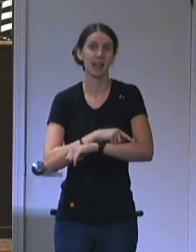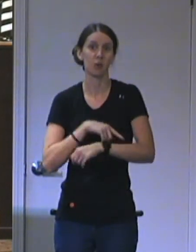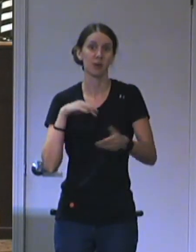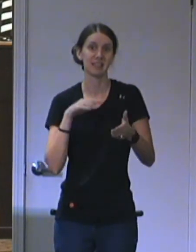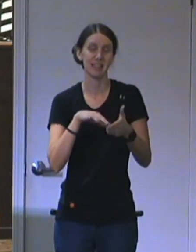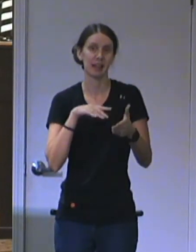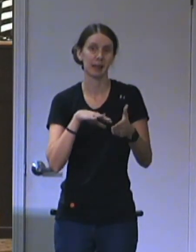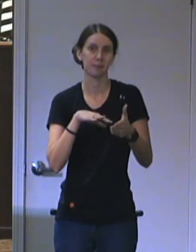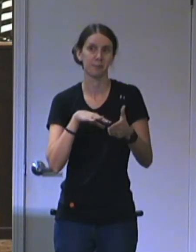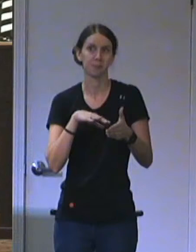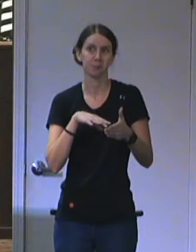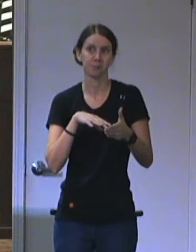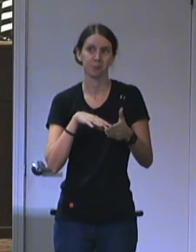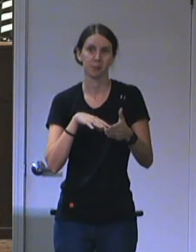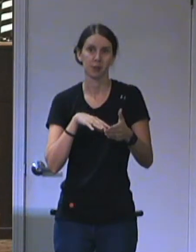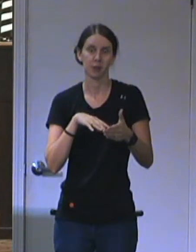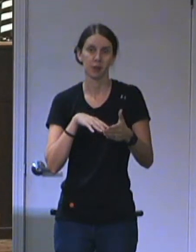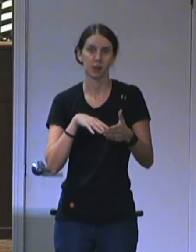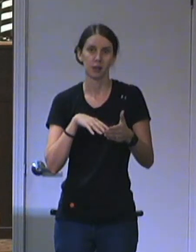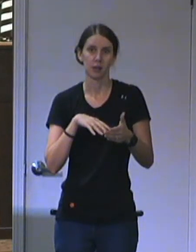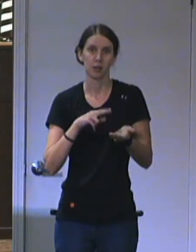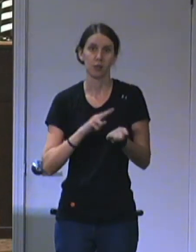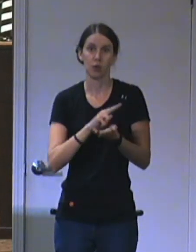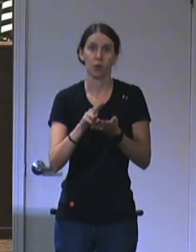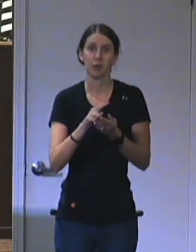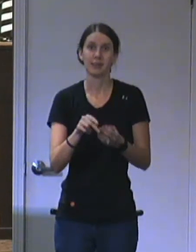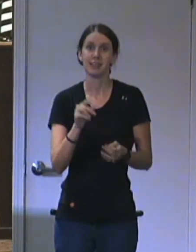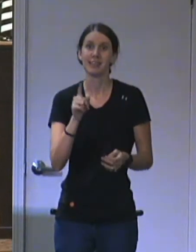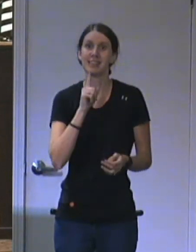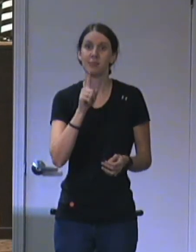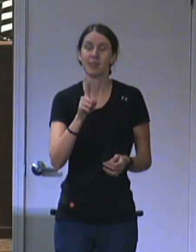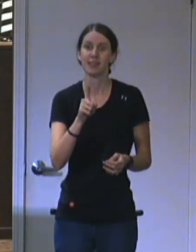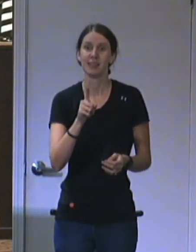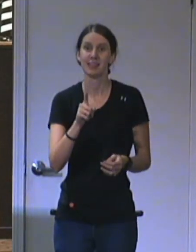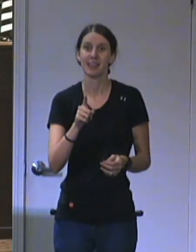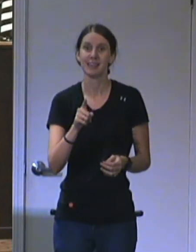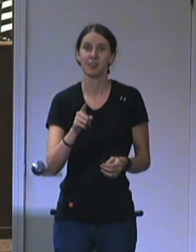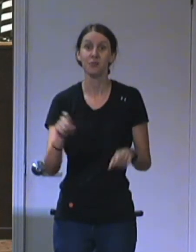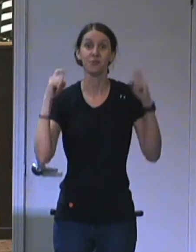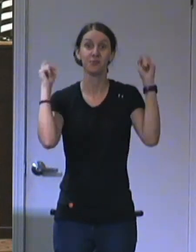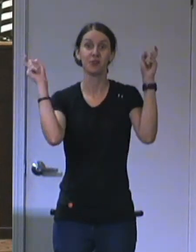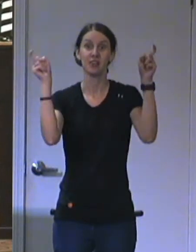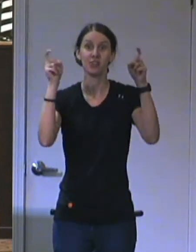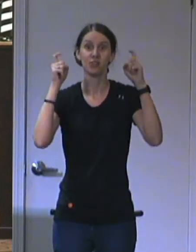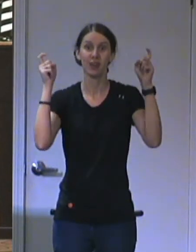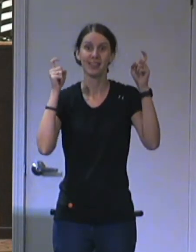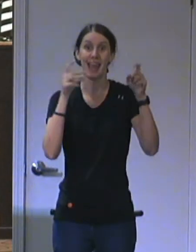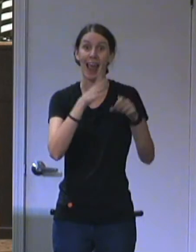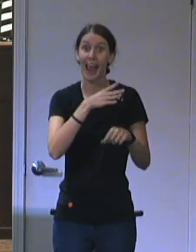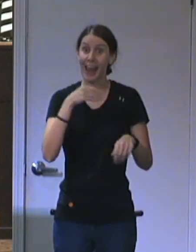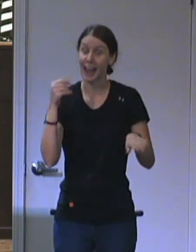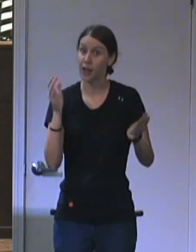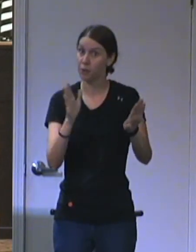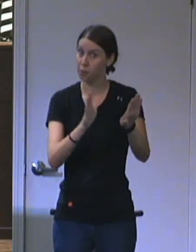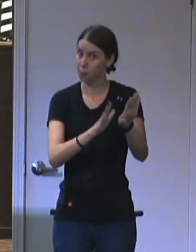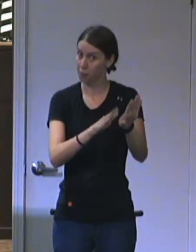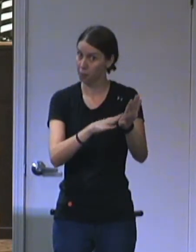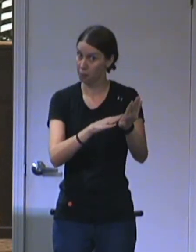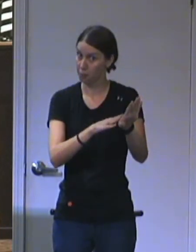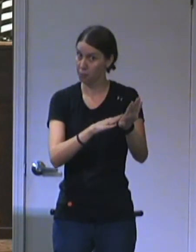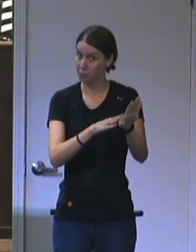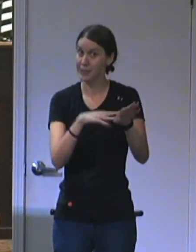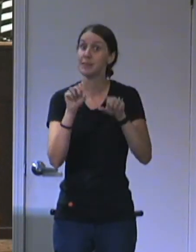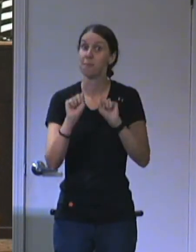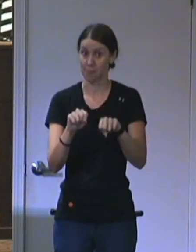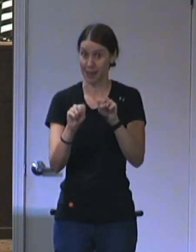at where the Apostle and the Holy Spirit say, rejoice and beware. You can do